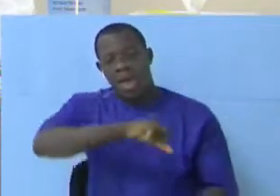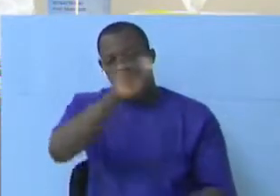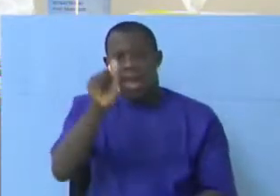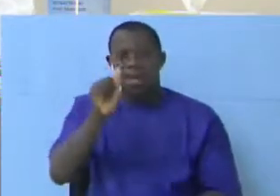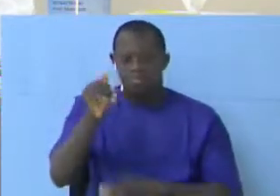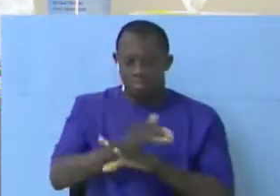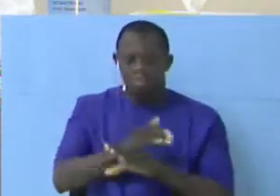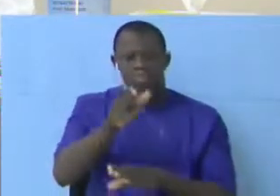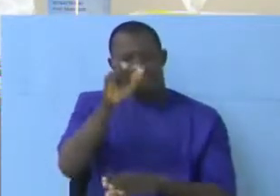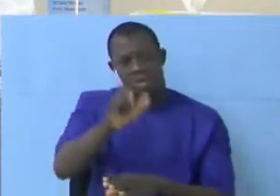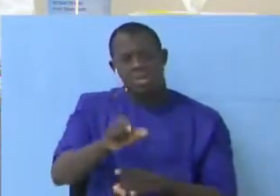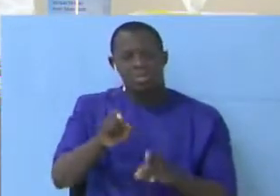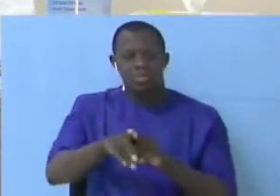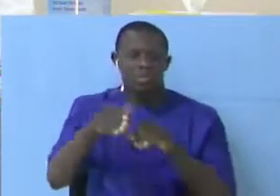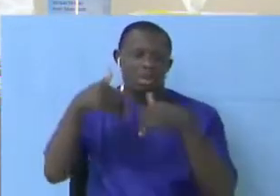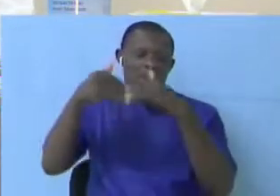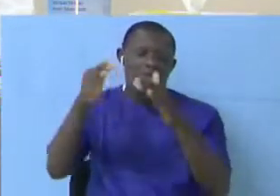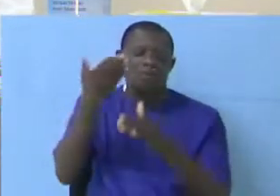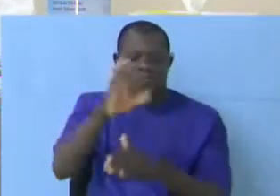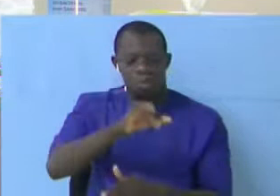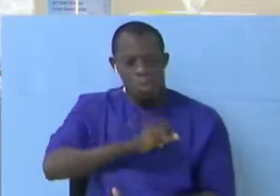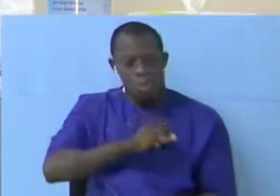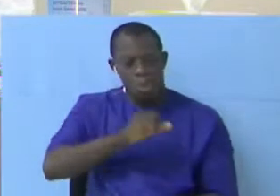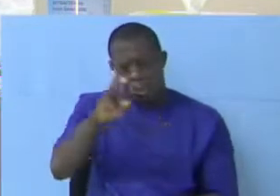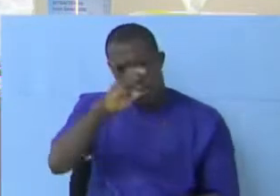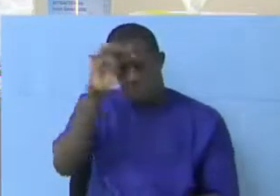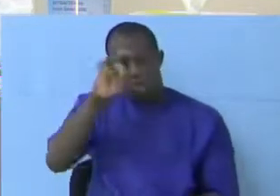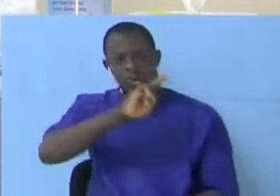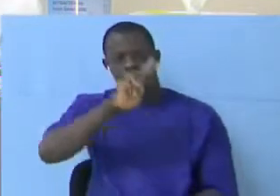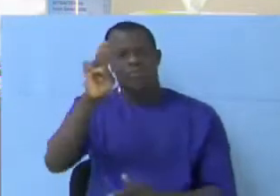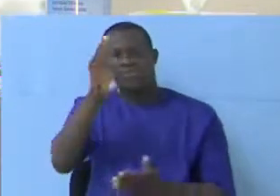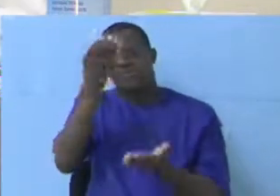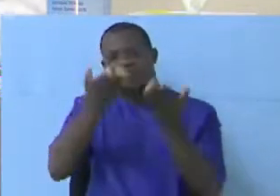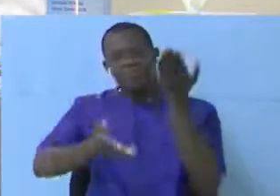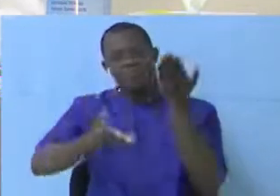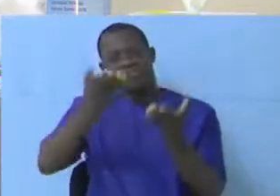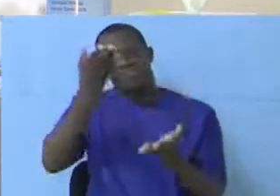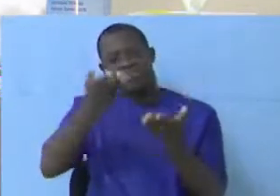was dismissed from his job unfairly.